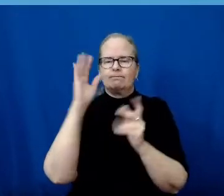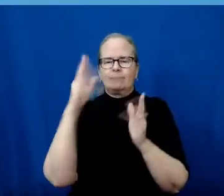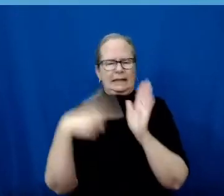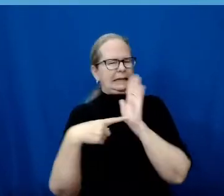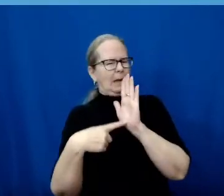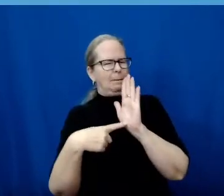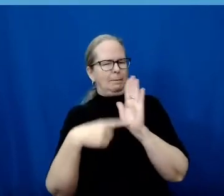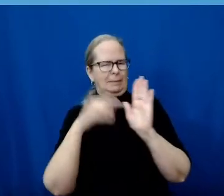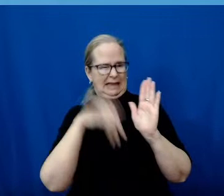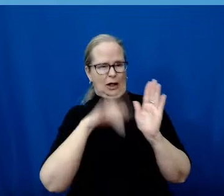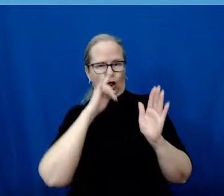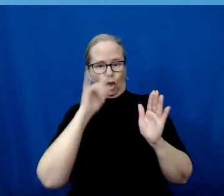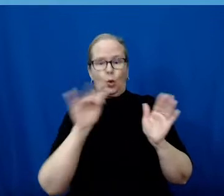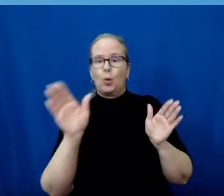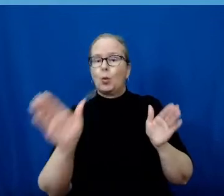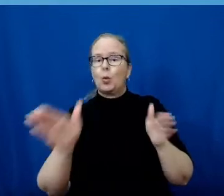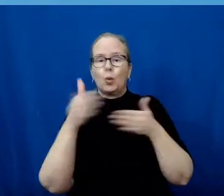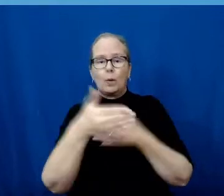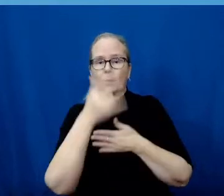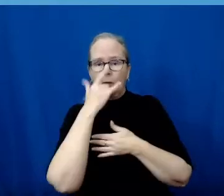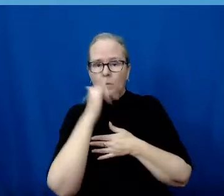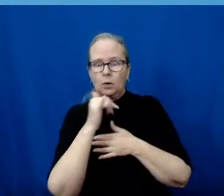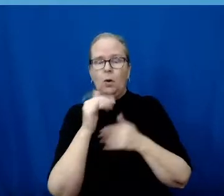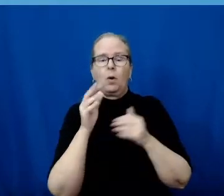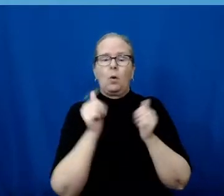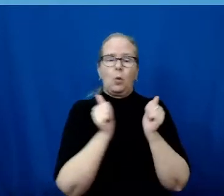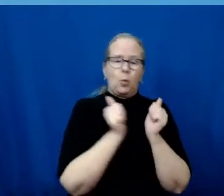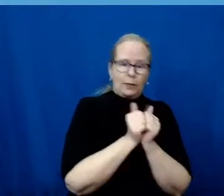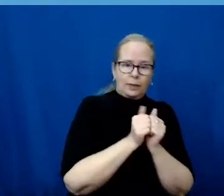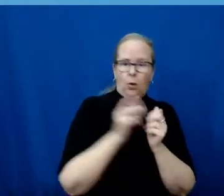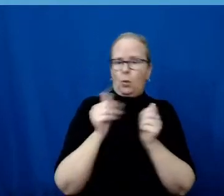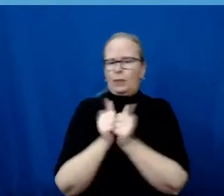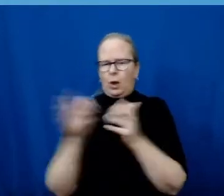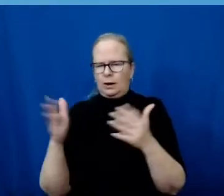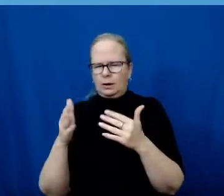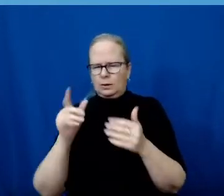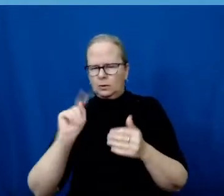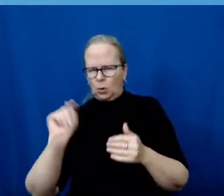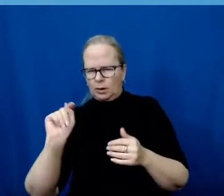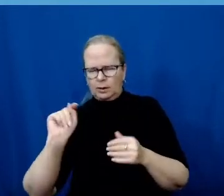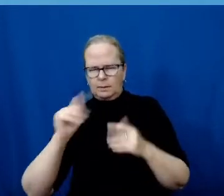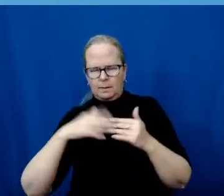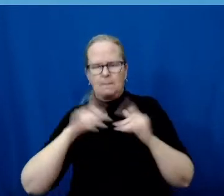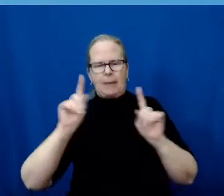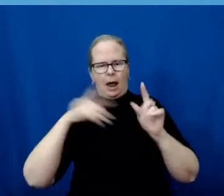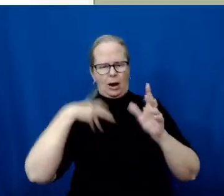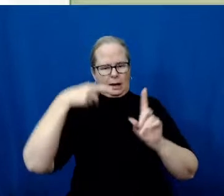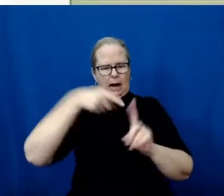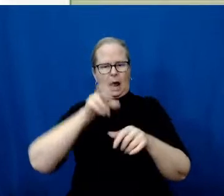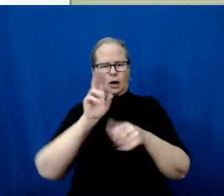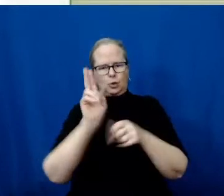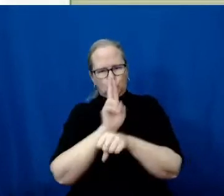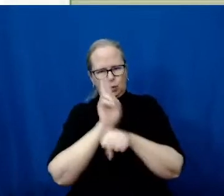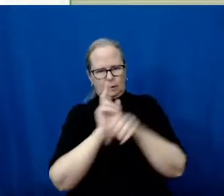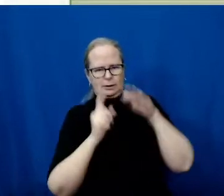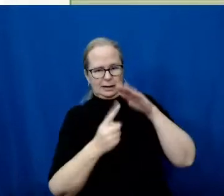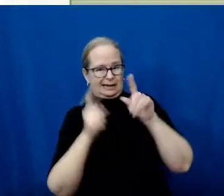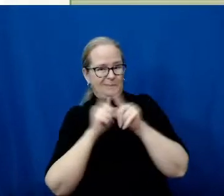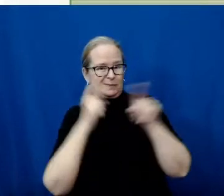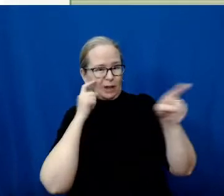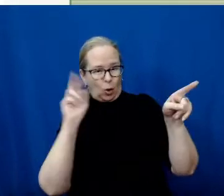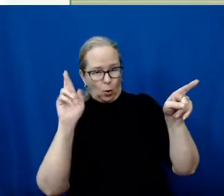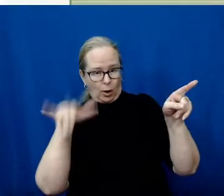could be used as isolation suites, if you will, just like Ryan did. And so the first thing we want to do is we